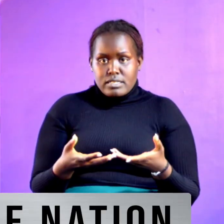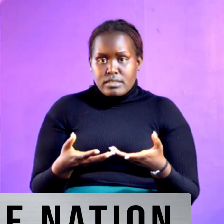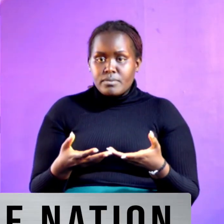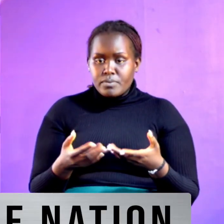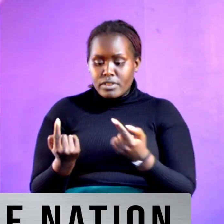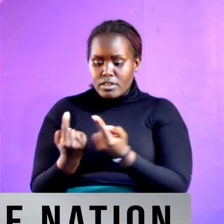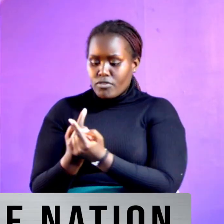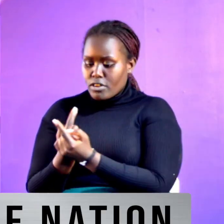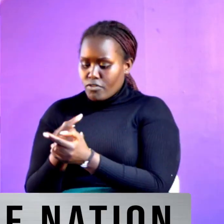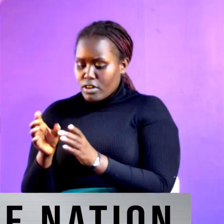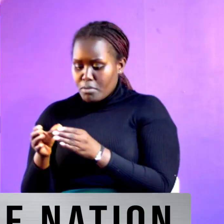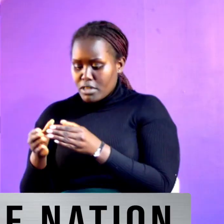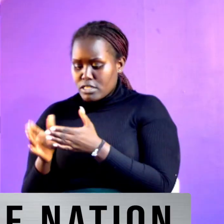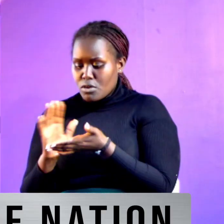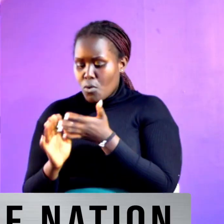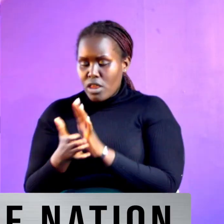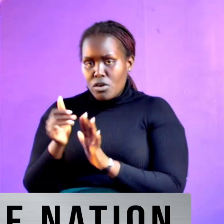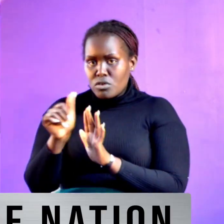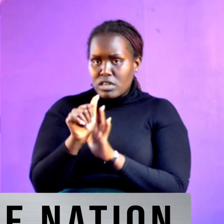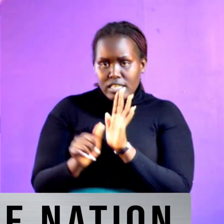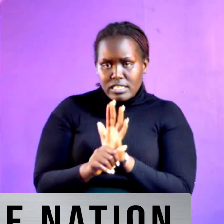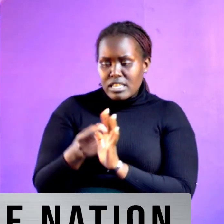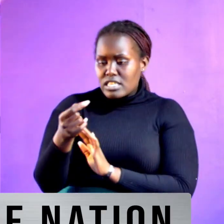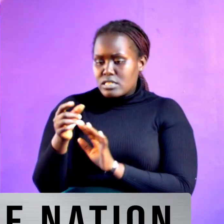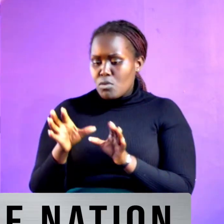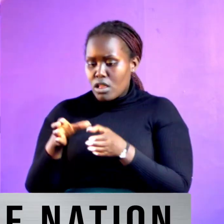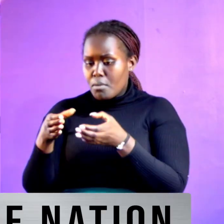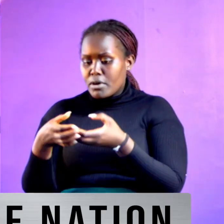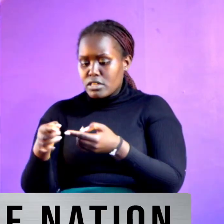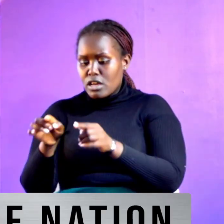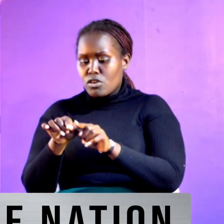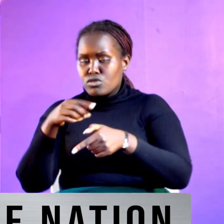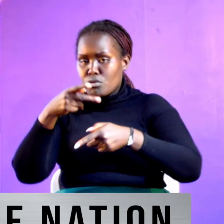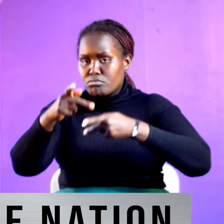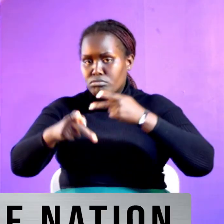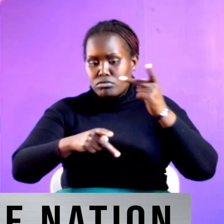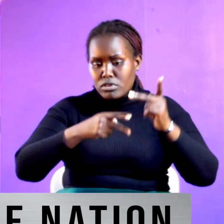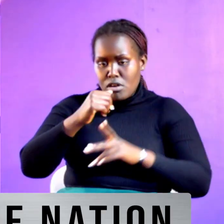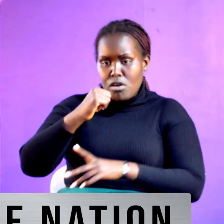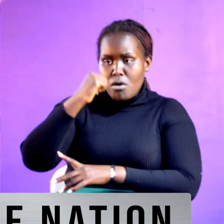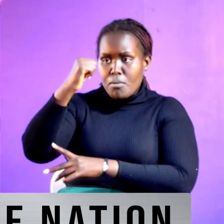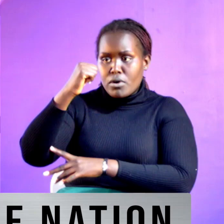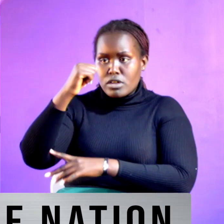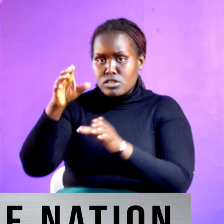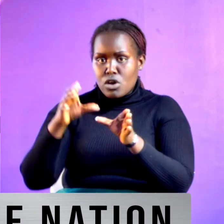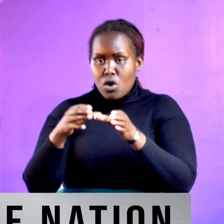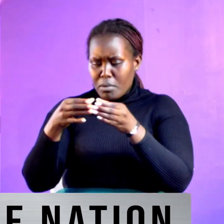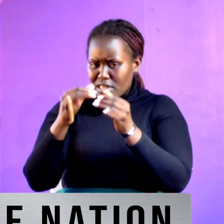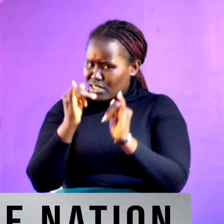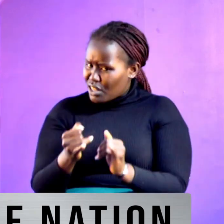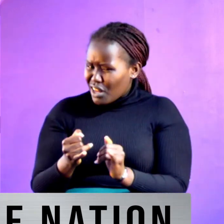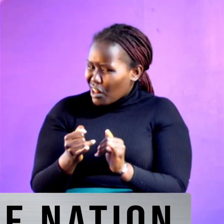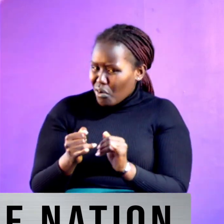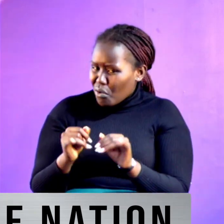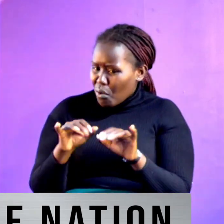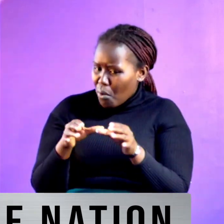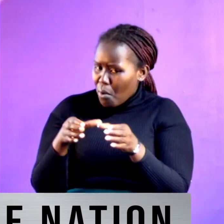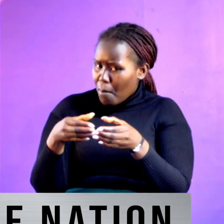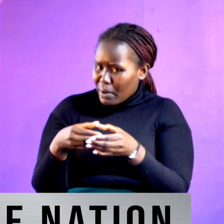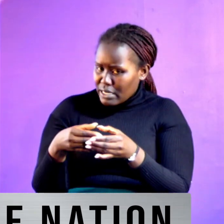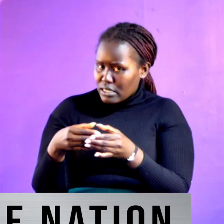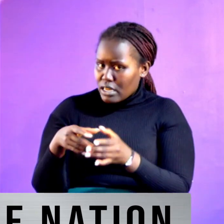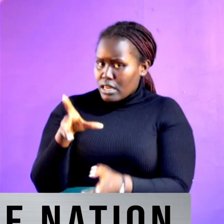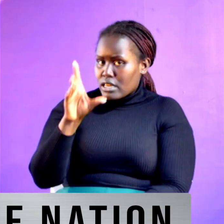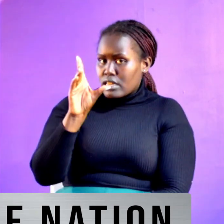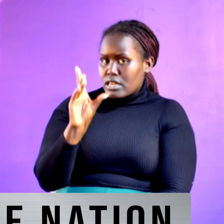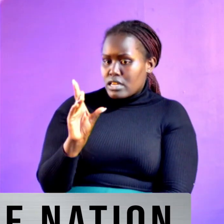parties, other parties without agenda, small parties, and also progressive political parties. New parties of late, DCP? Yeah, DCP.